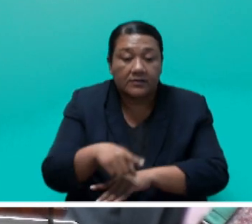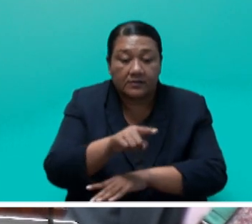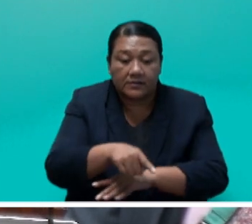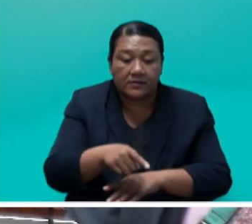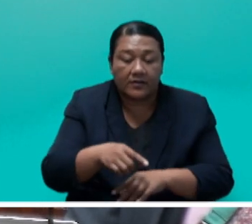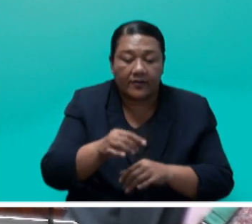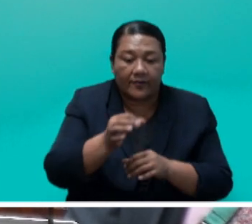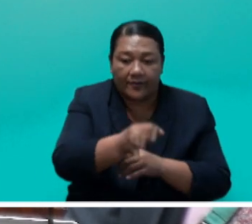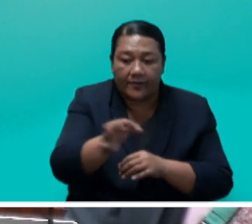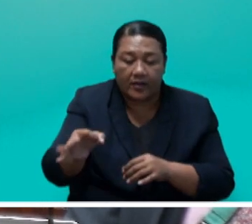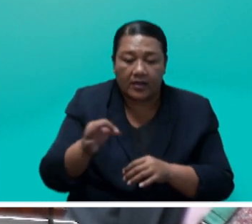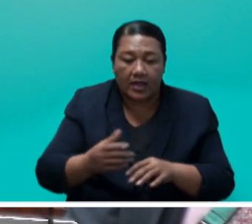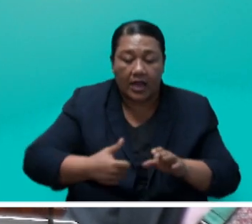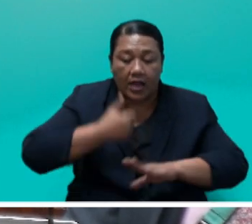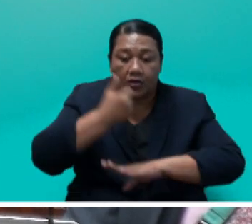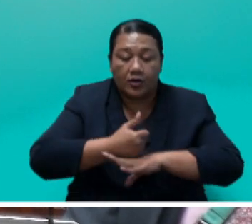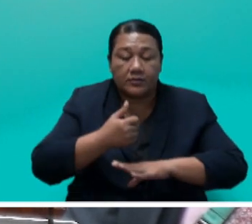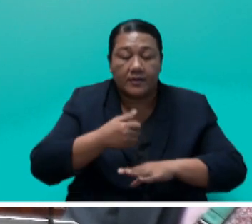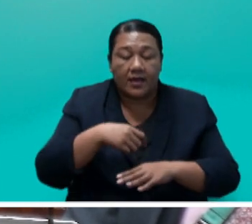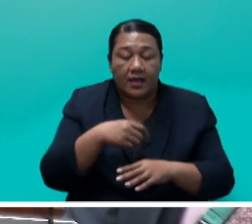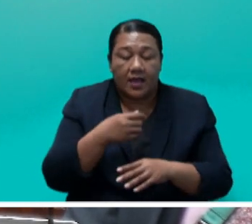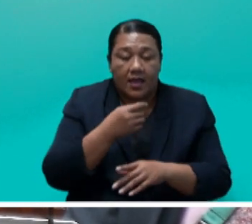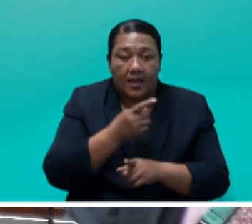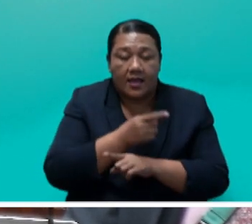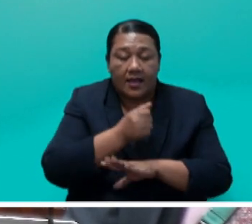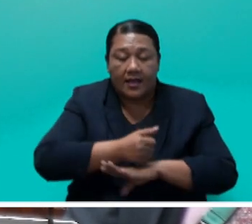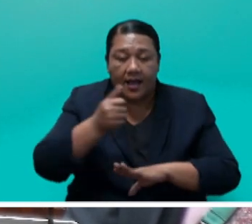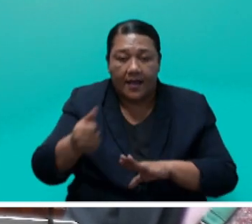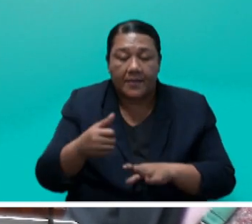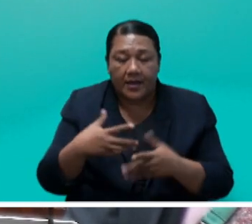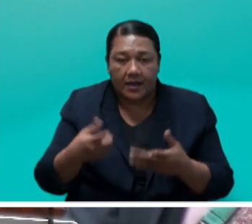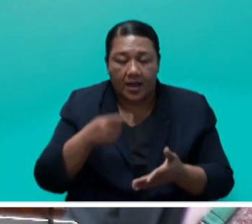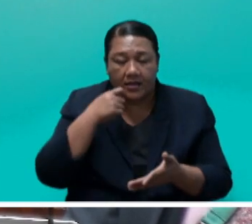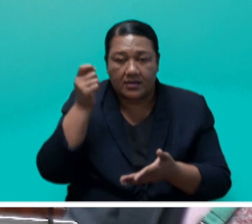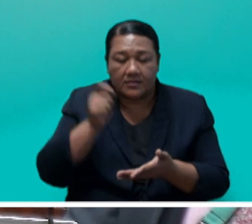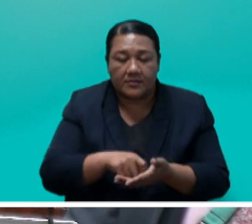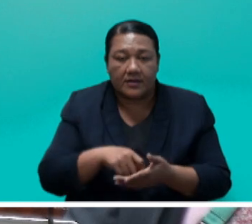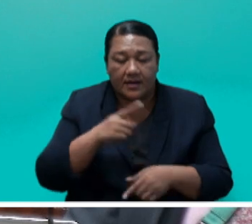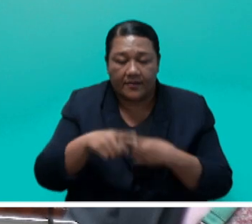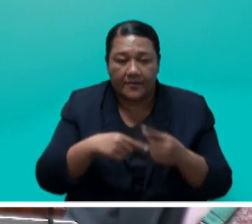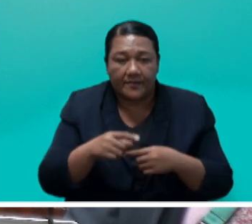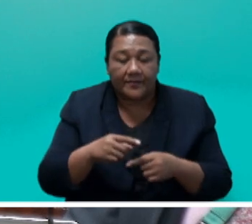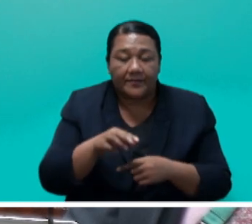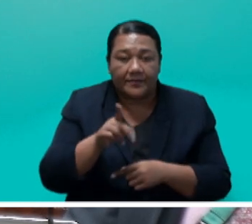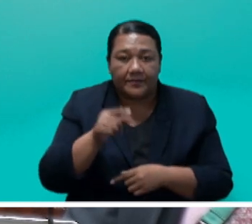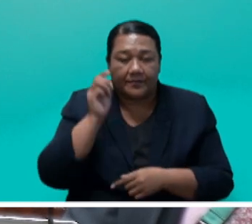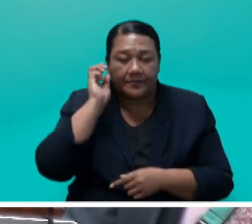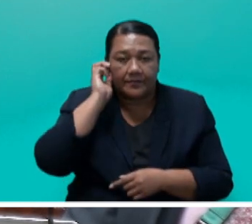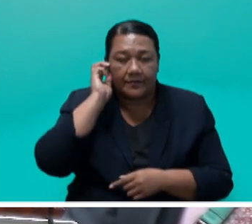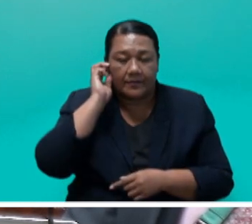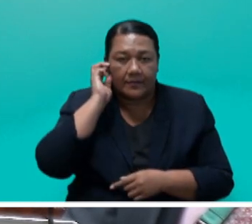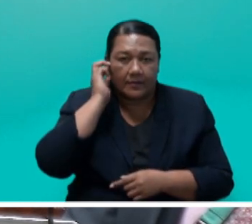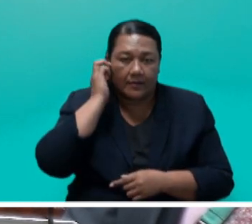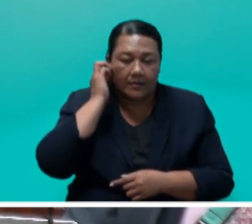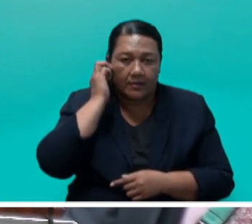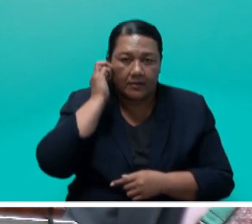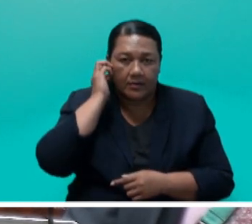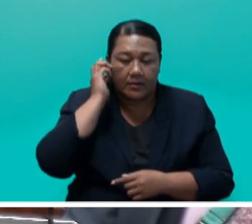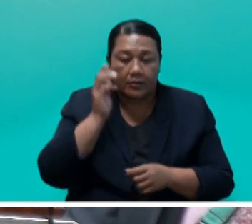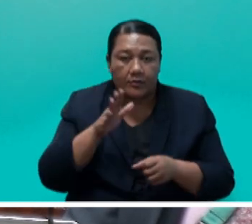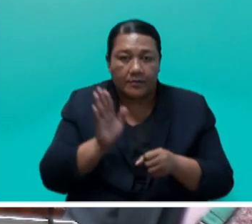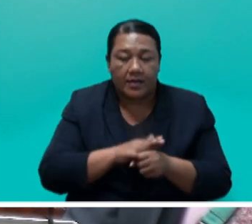by government in our region, is a testament to our commitment to supporting IMO's initiatives and ensuring that the unique needs of